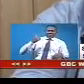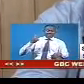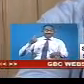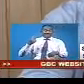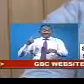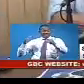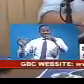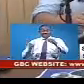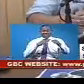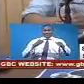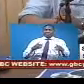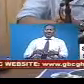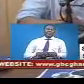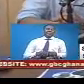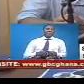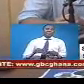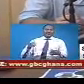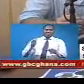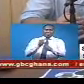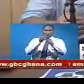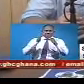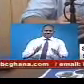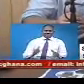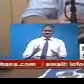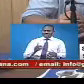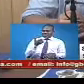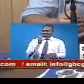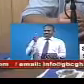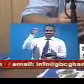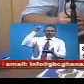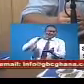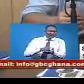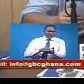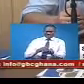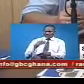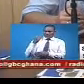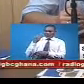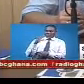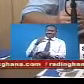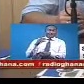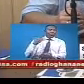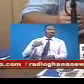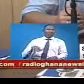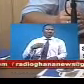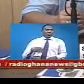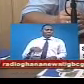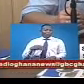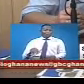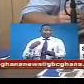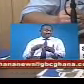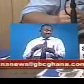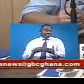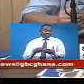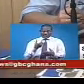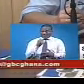tennis player in Ghana is. The winner of the tournament will receive a 10,000 Ghana CD